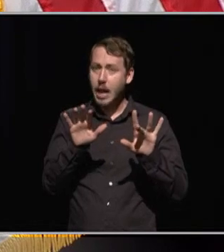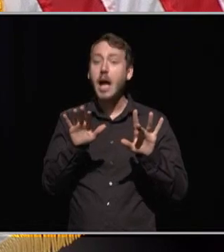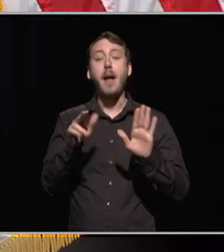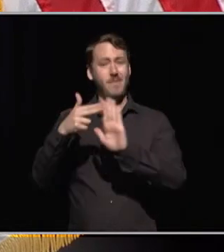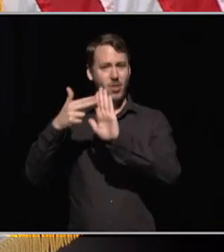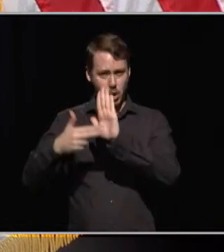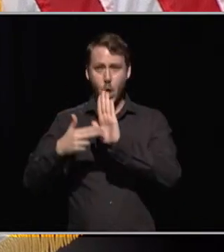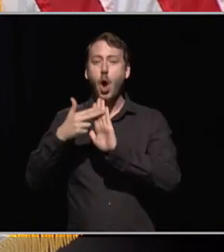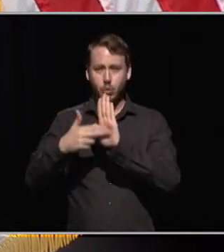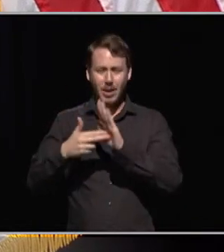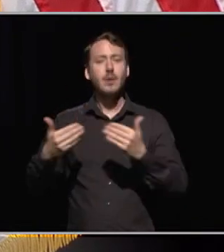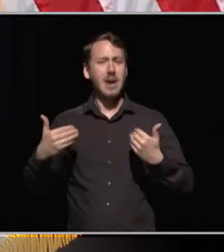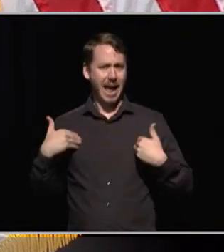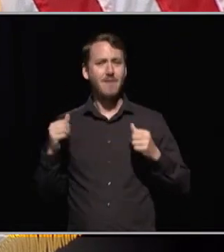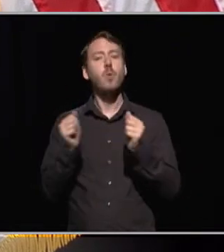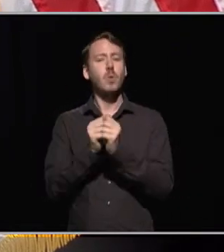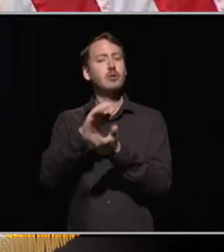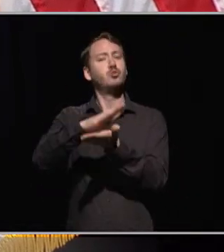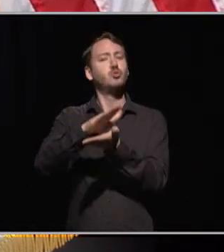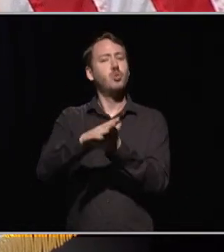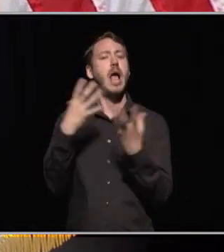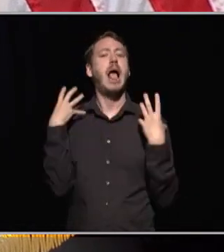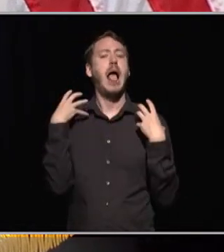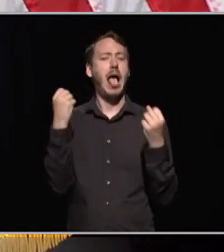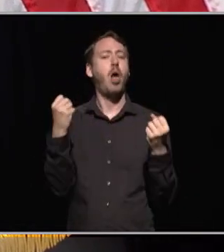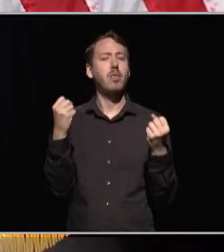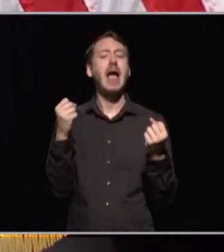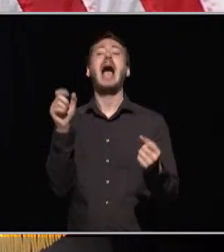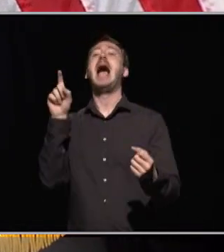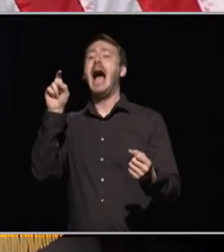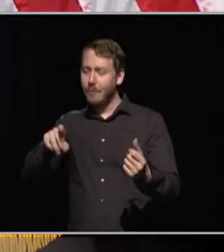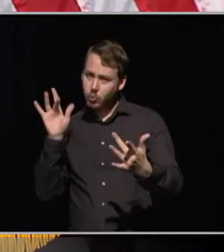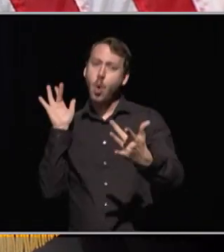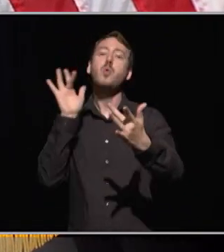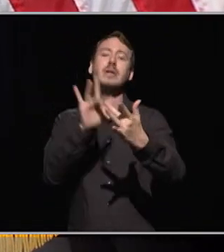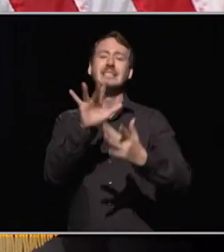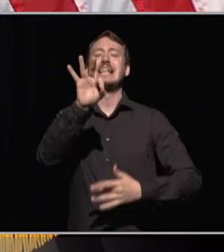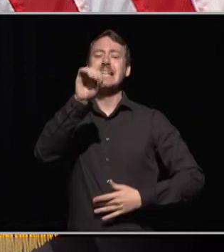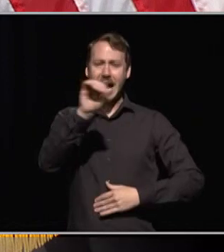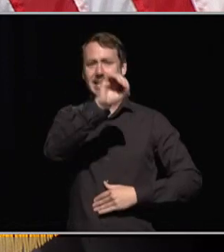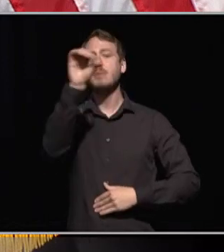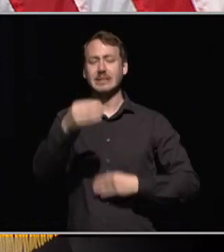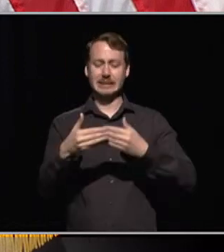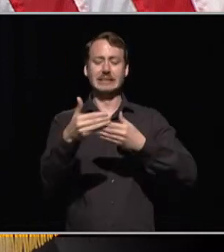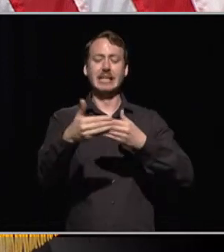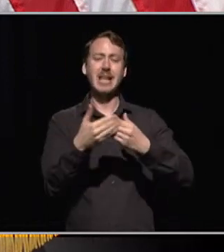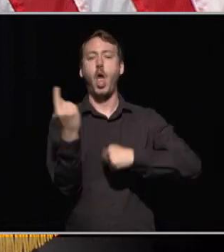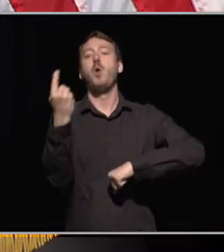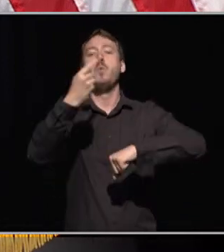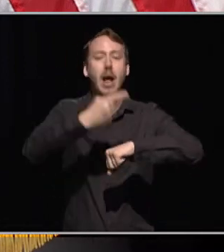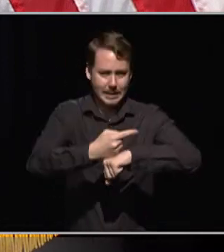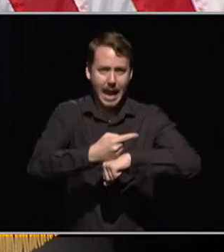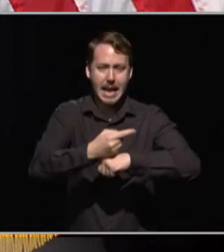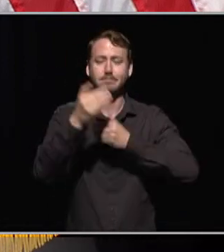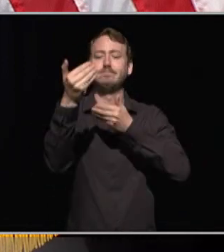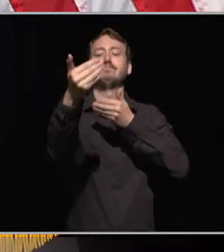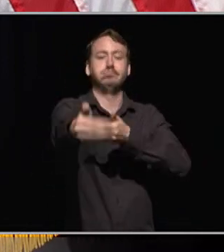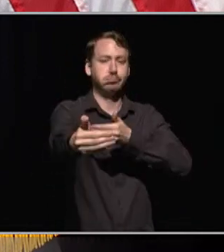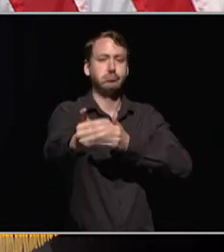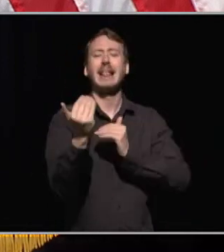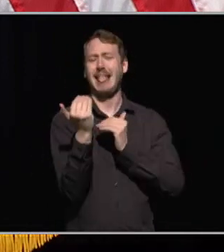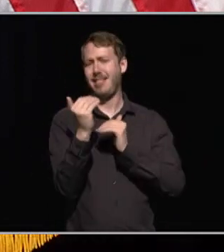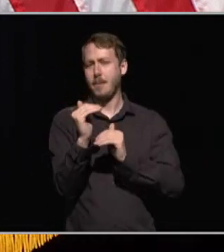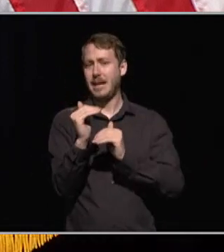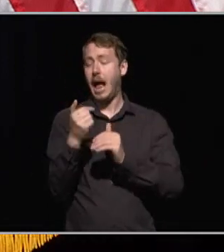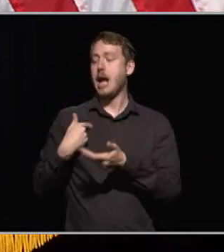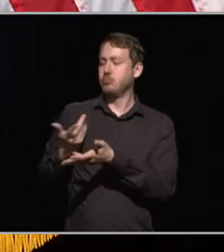with the School of Public Health requires them to reach 90% of the individuals within 24 hours. And based on a